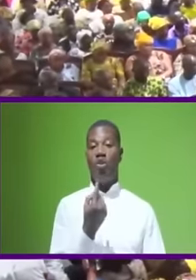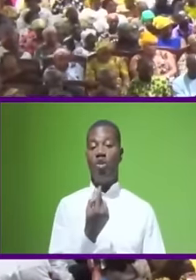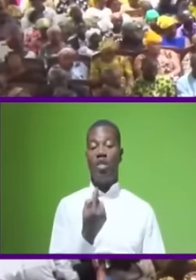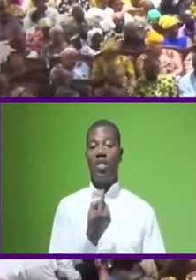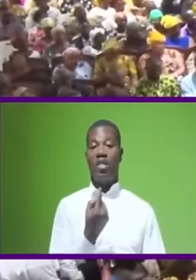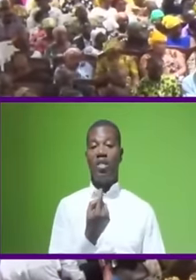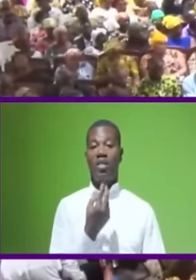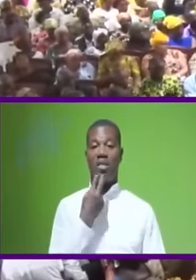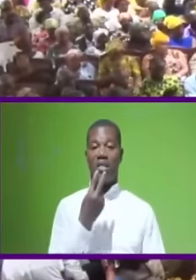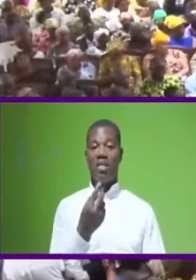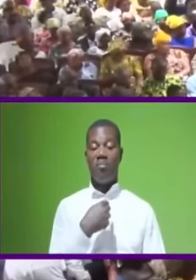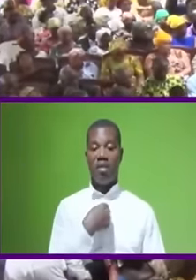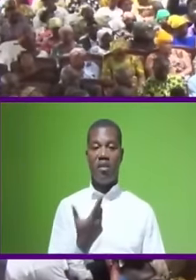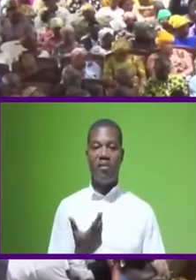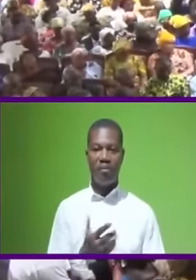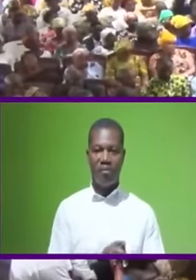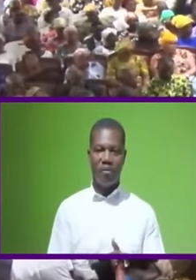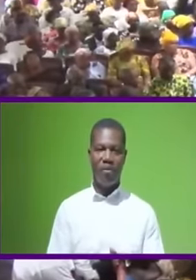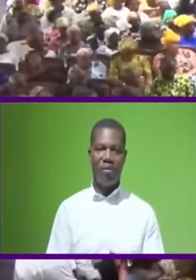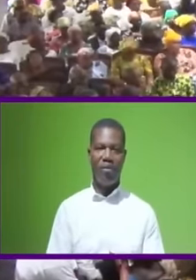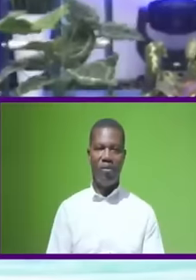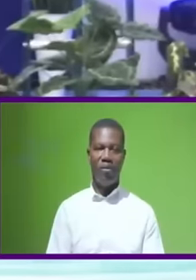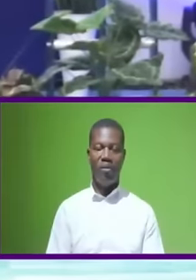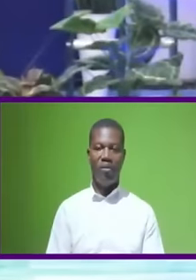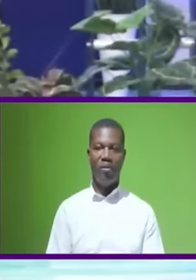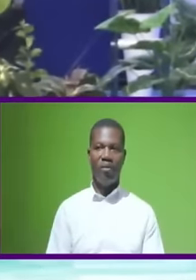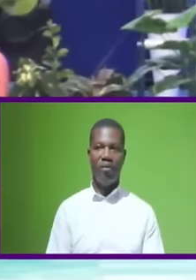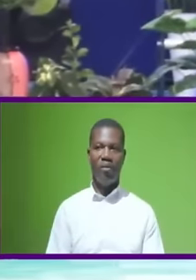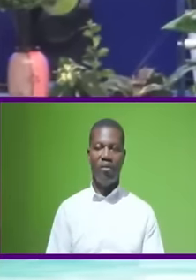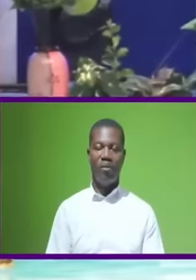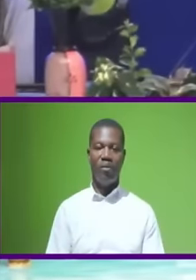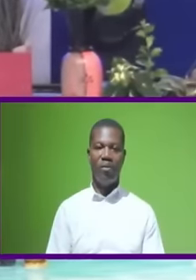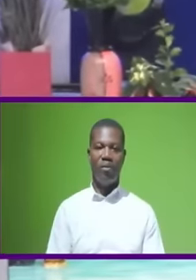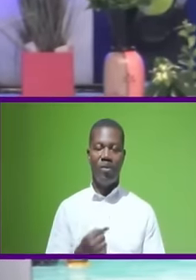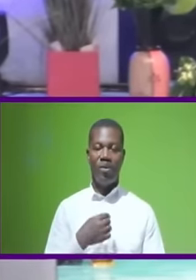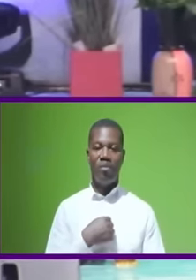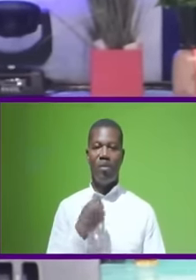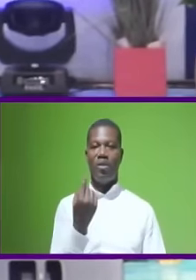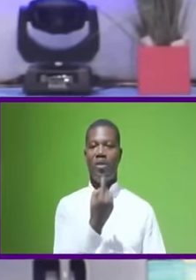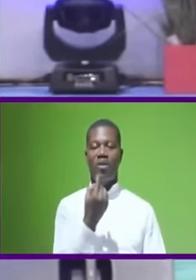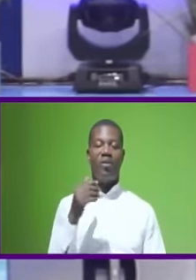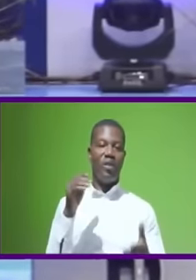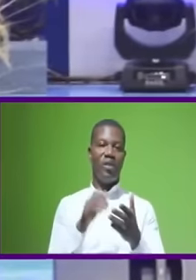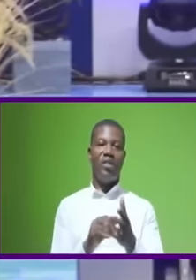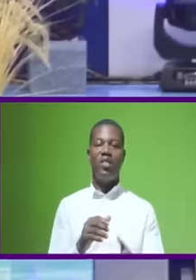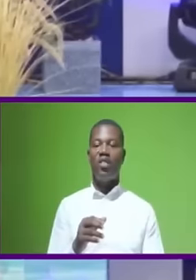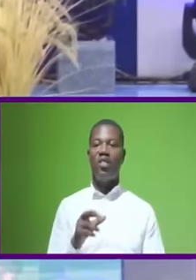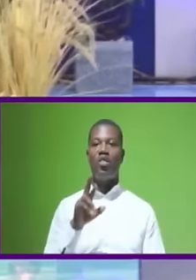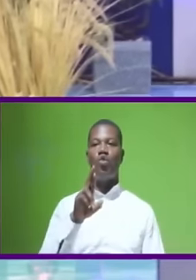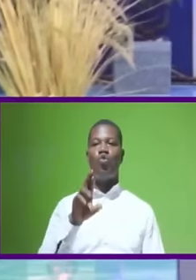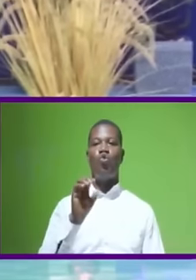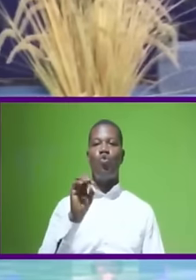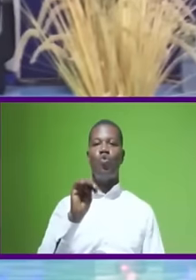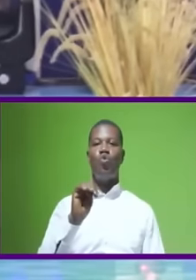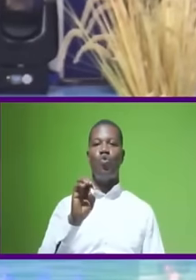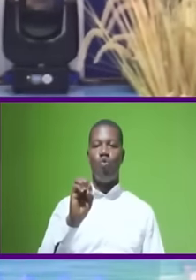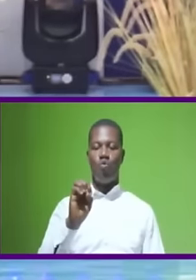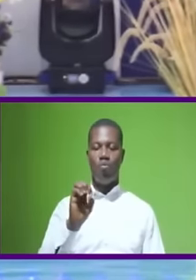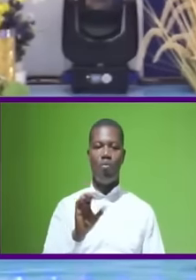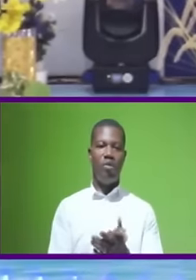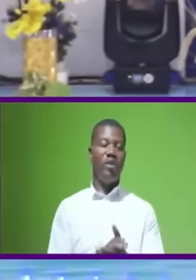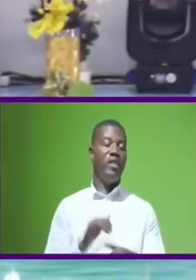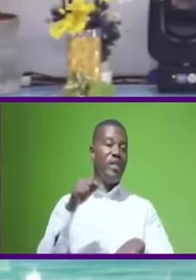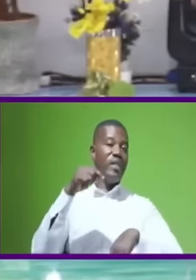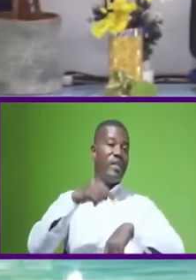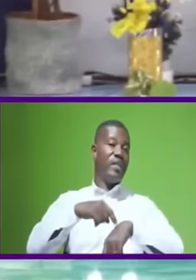I alone. Alone against Rome. Yes. Powerful. Yes.